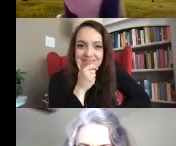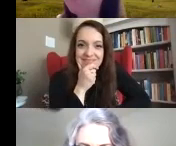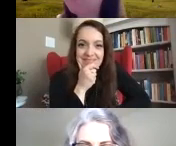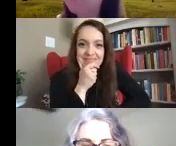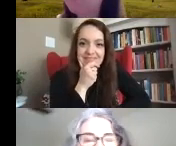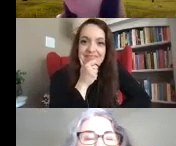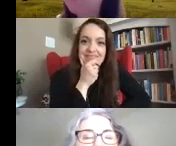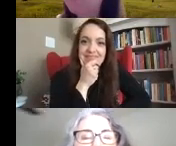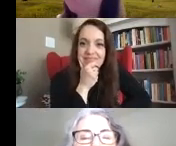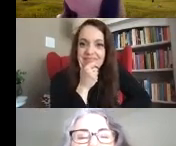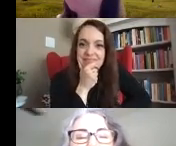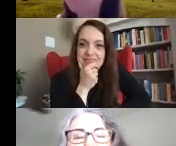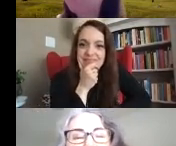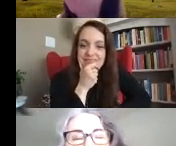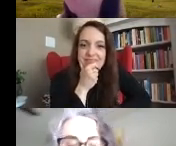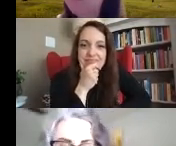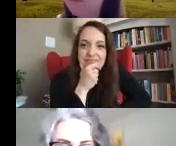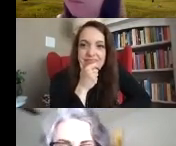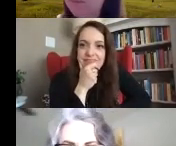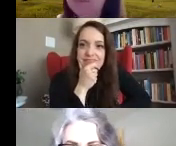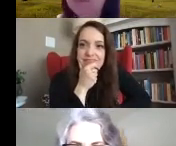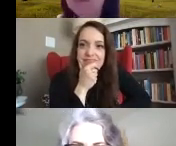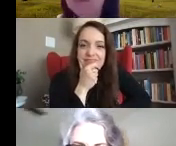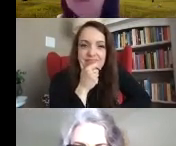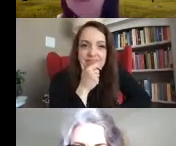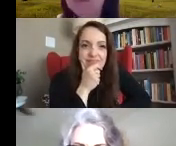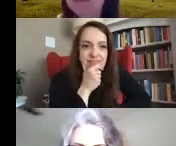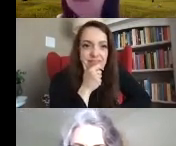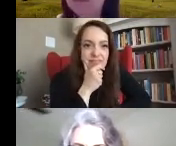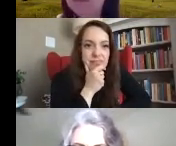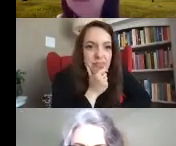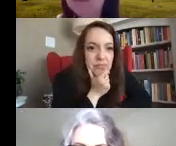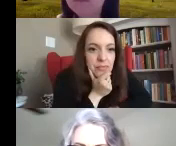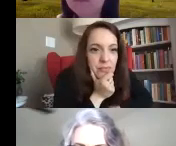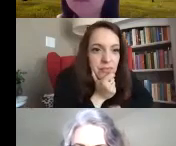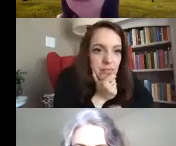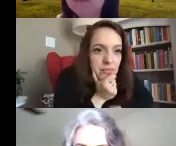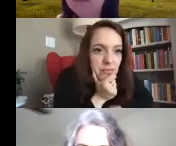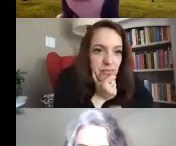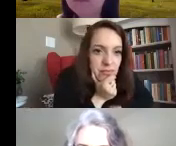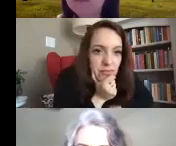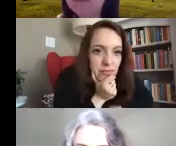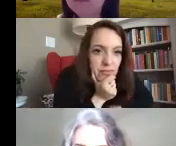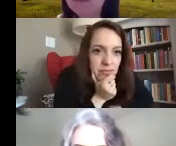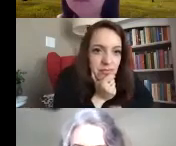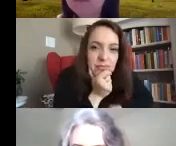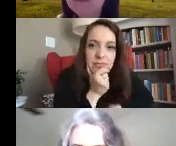So one of the things that I like to do, like I say, I like to stay with host